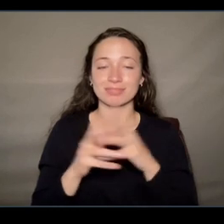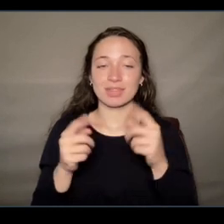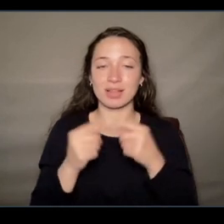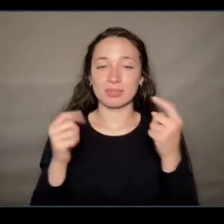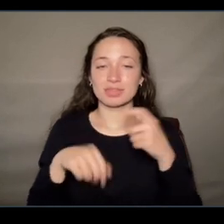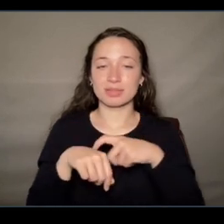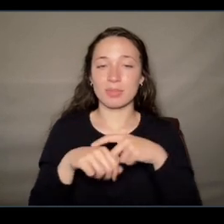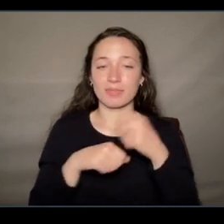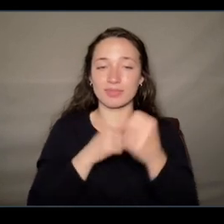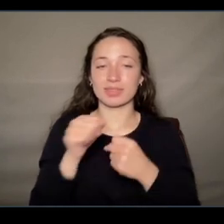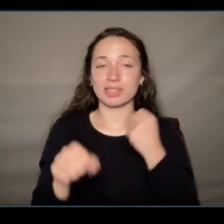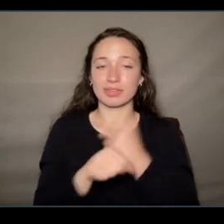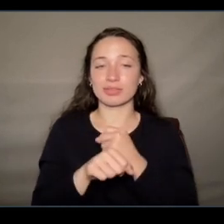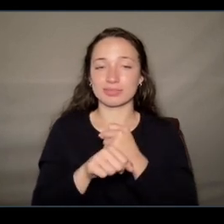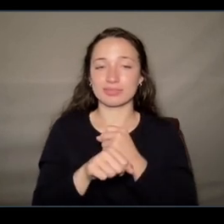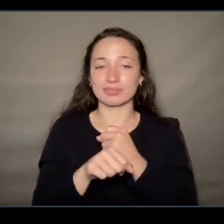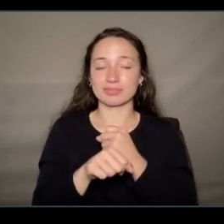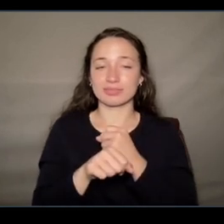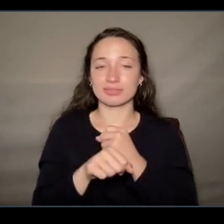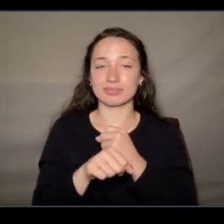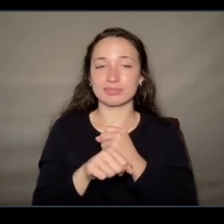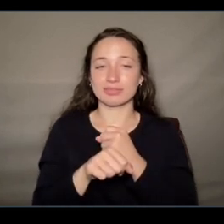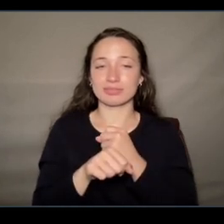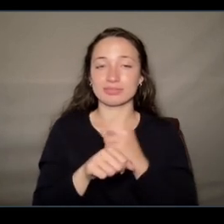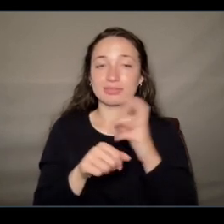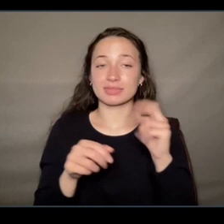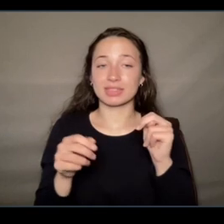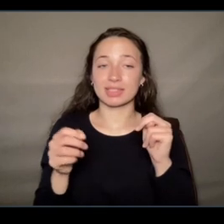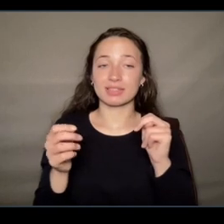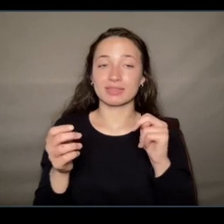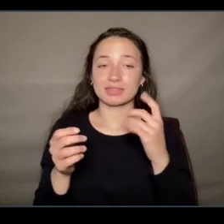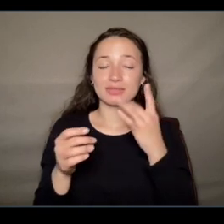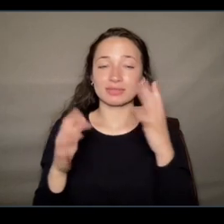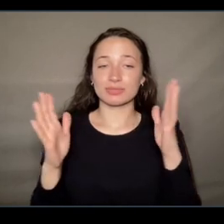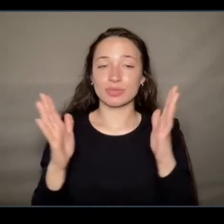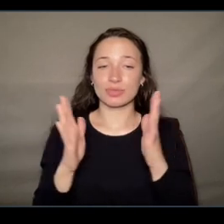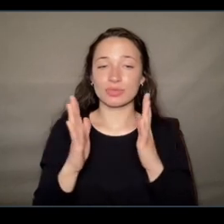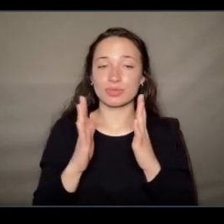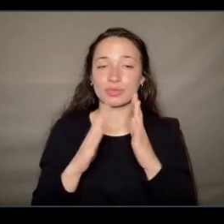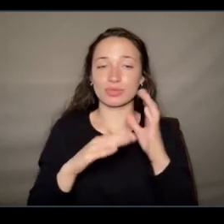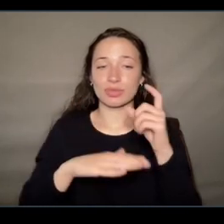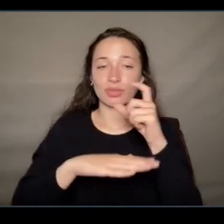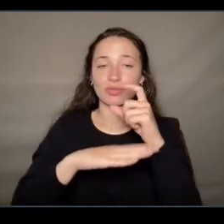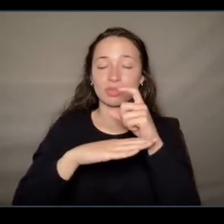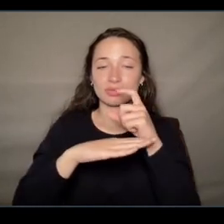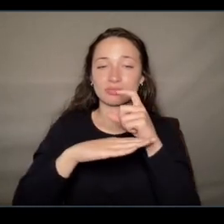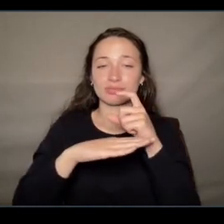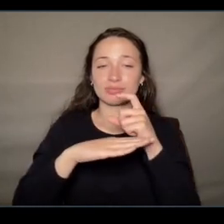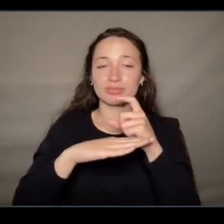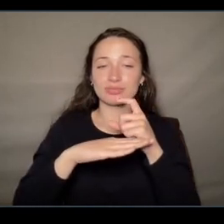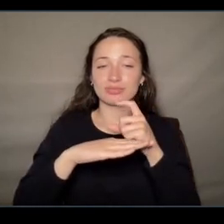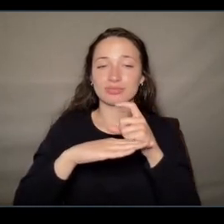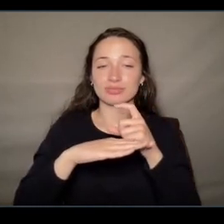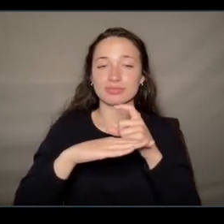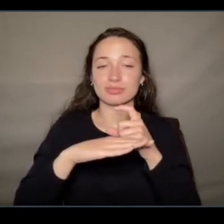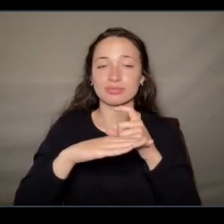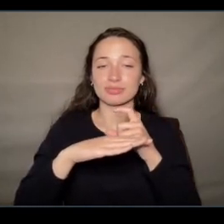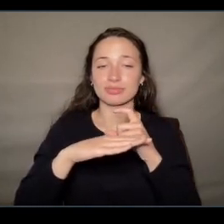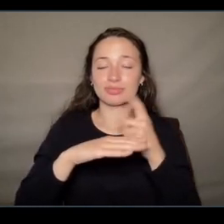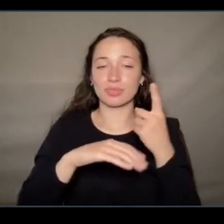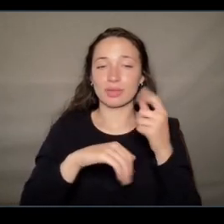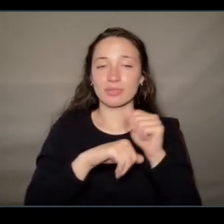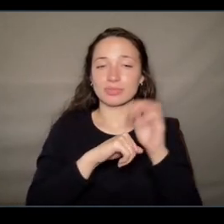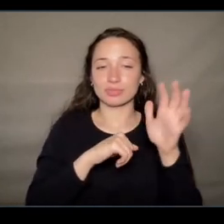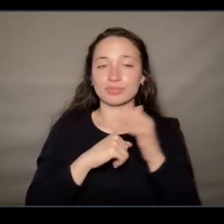Opposite time of the year. Even daylight gets smaller. Watch this horizon as it sets behind